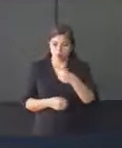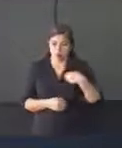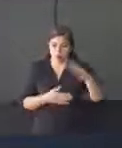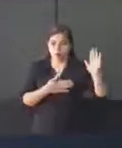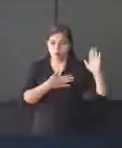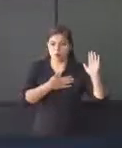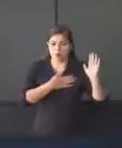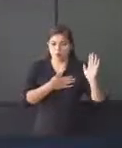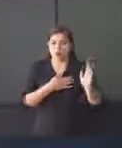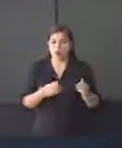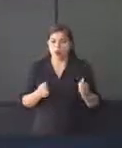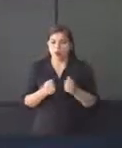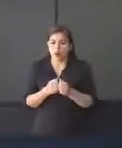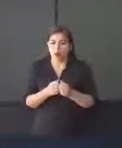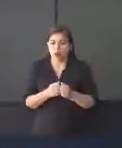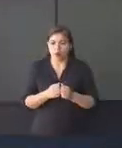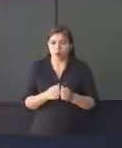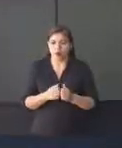fabric that